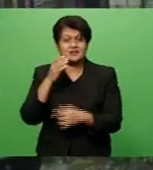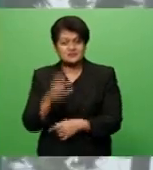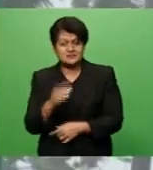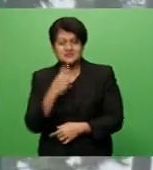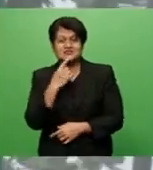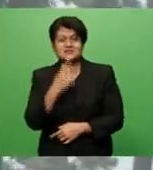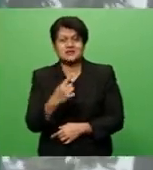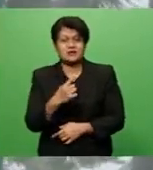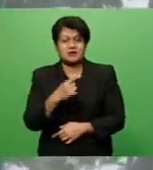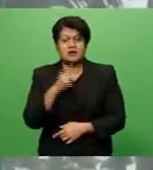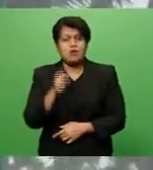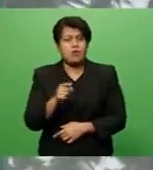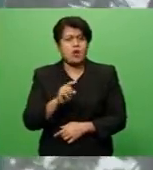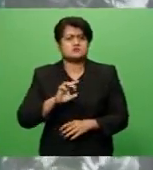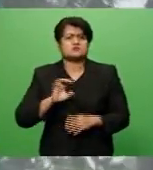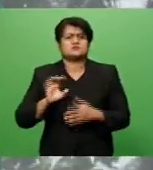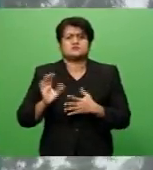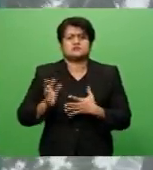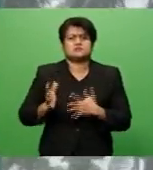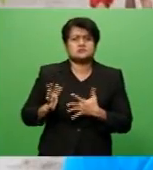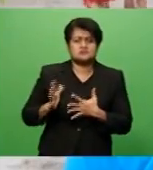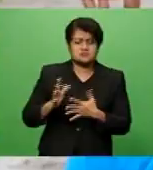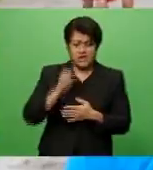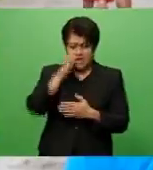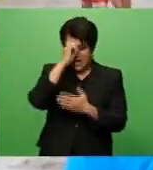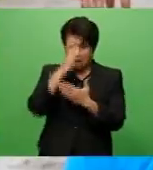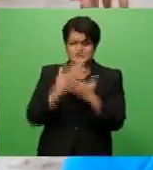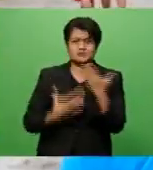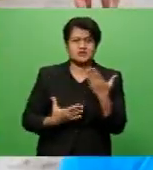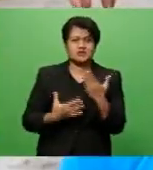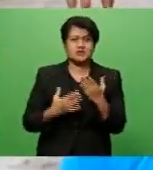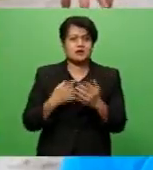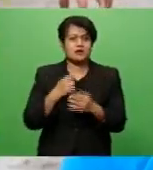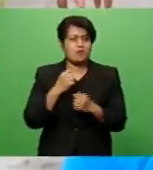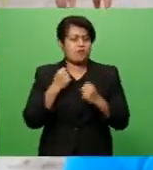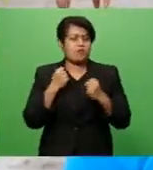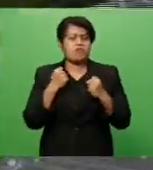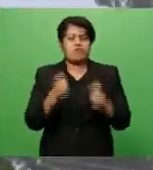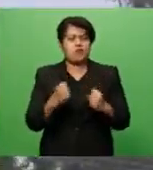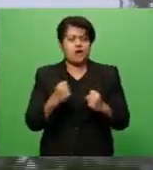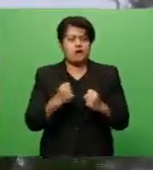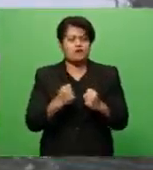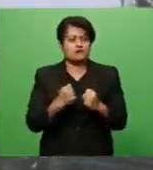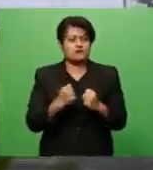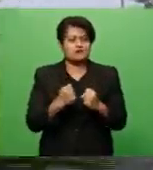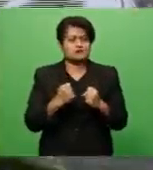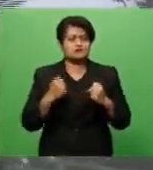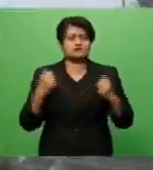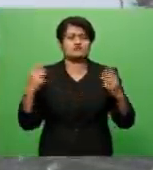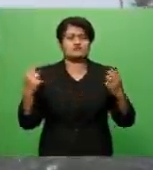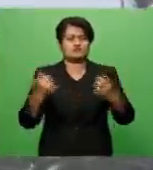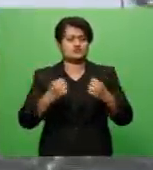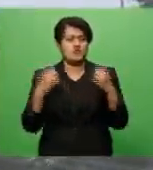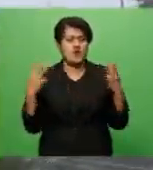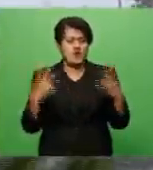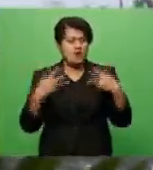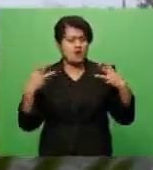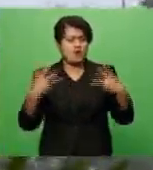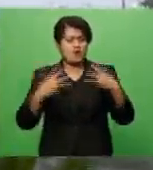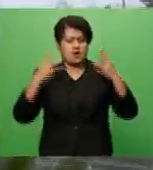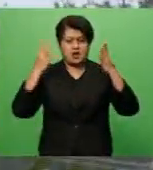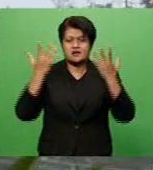of the scariest experiences for them. This one is a very powerful windy and